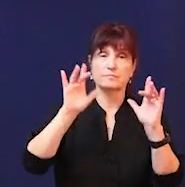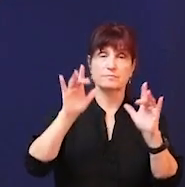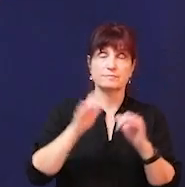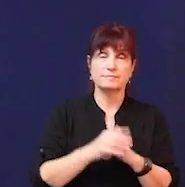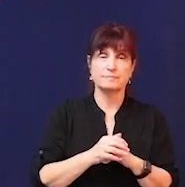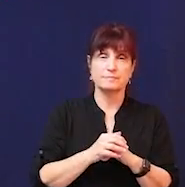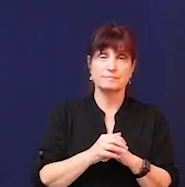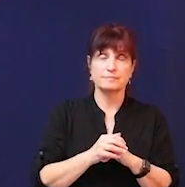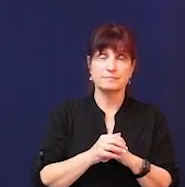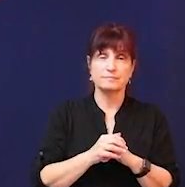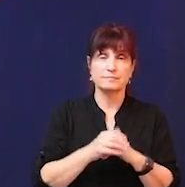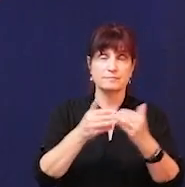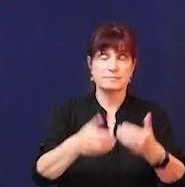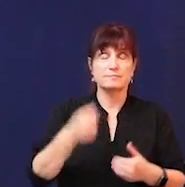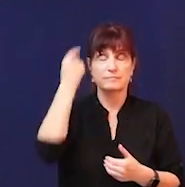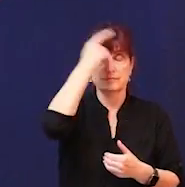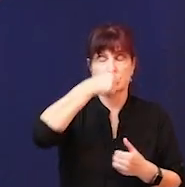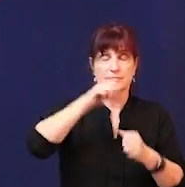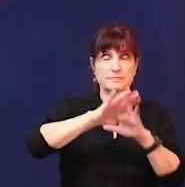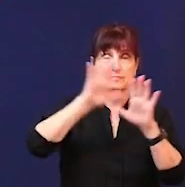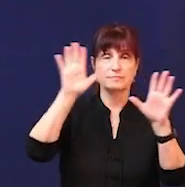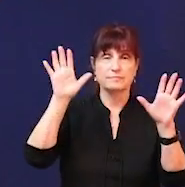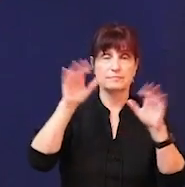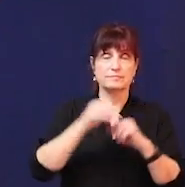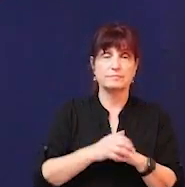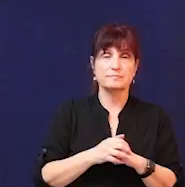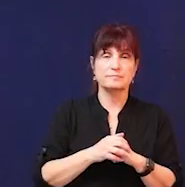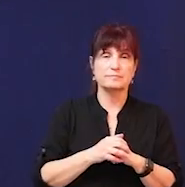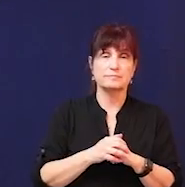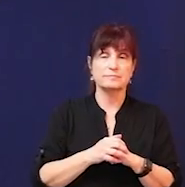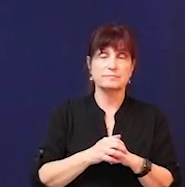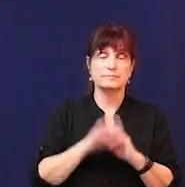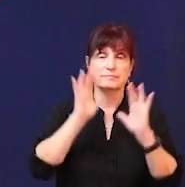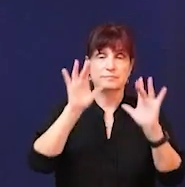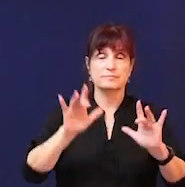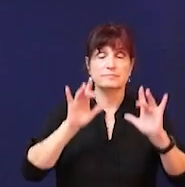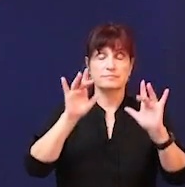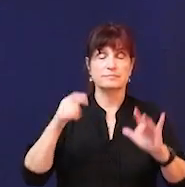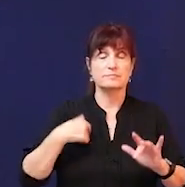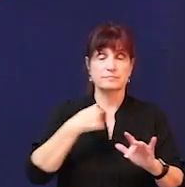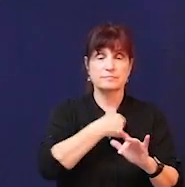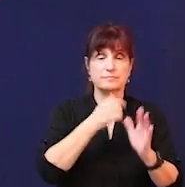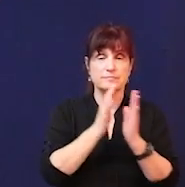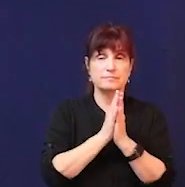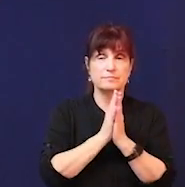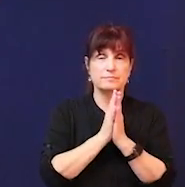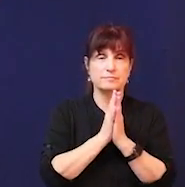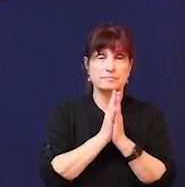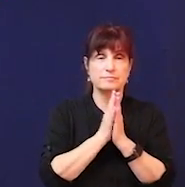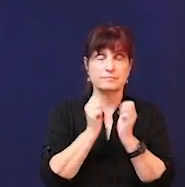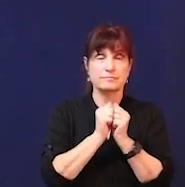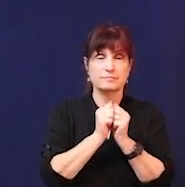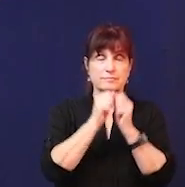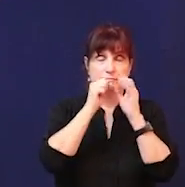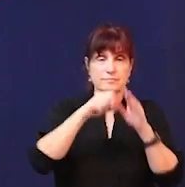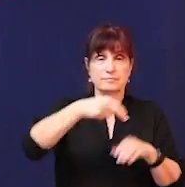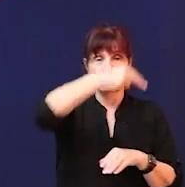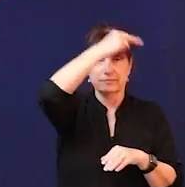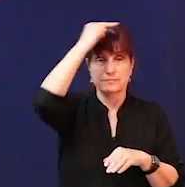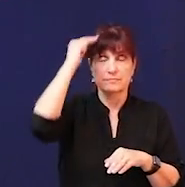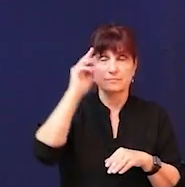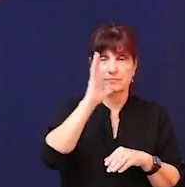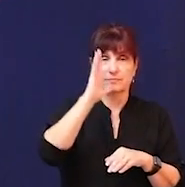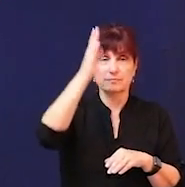your mercy. Welcome them into the light of your face. Have mercy on us all, we pray, that with the Blessed Virgin